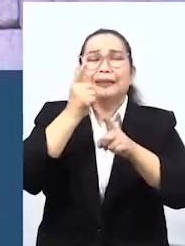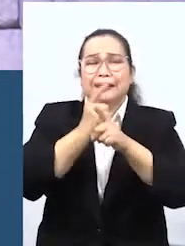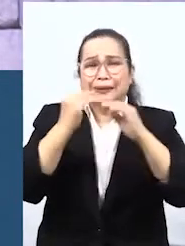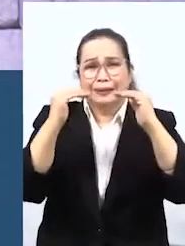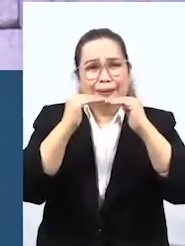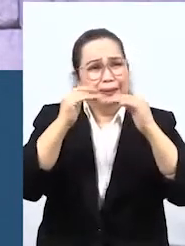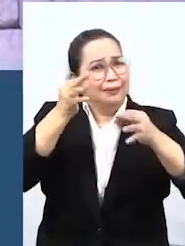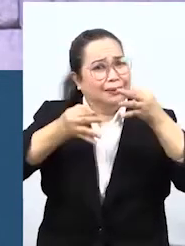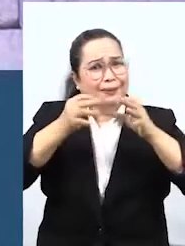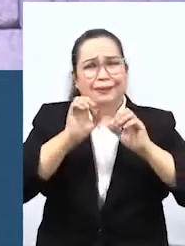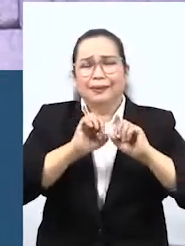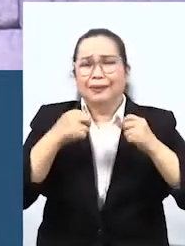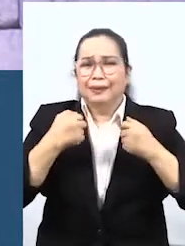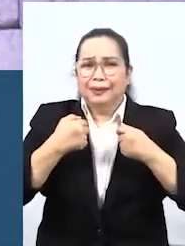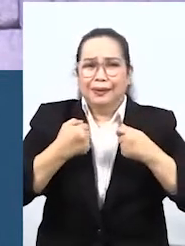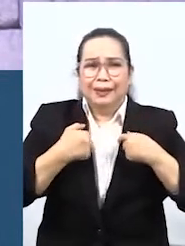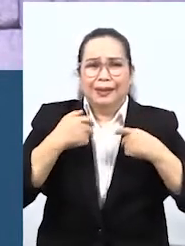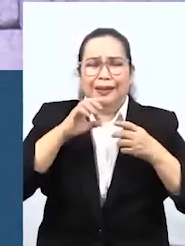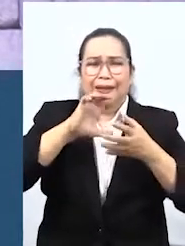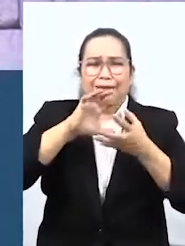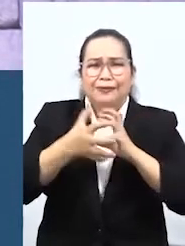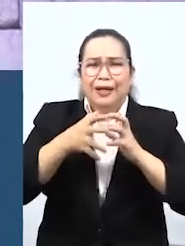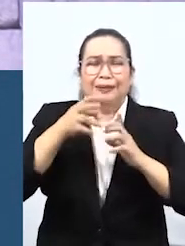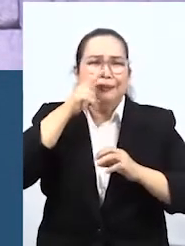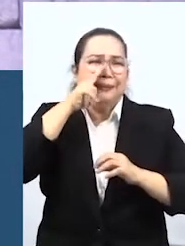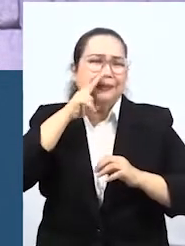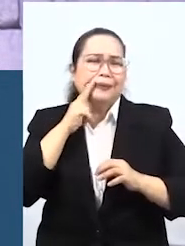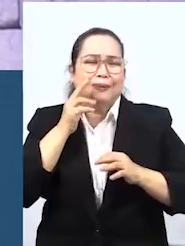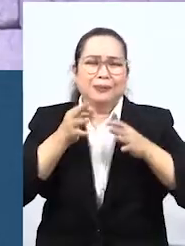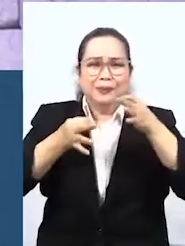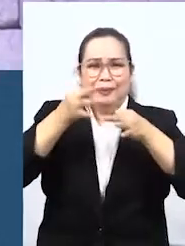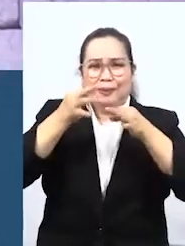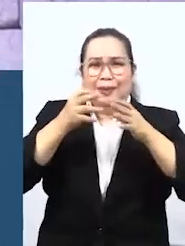course There Will Be broken systems and corrupt